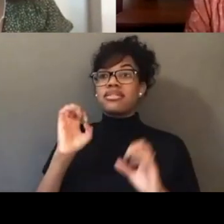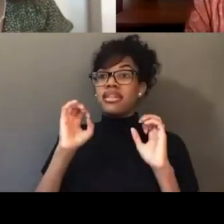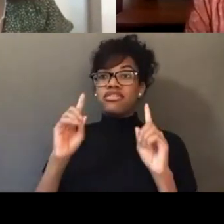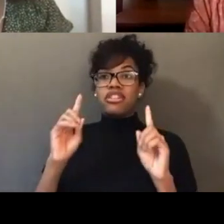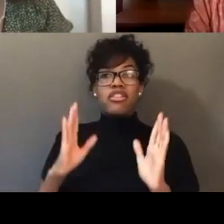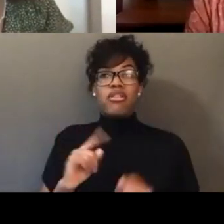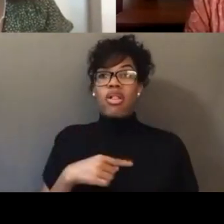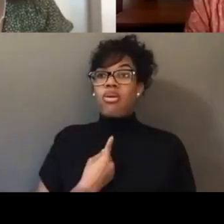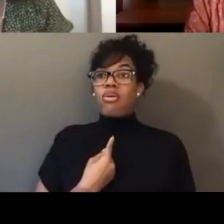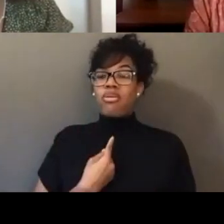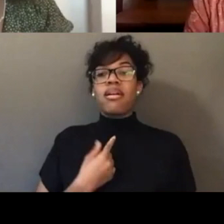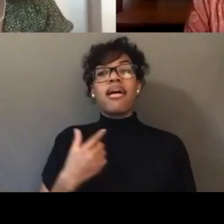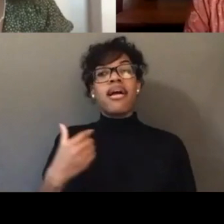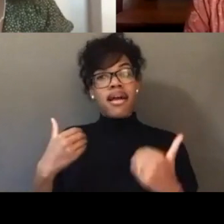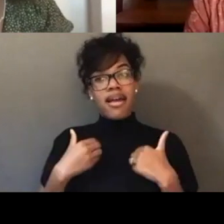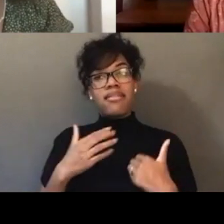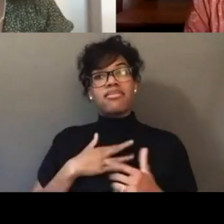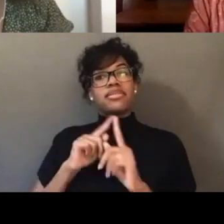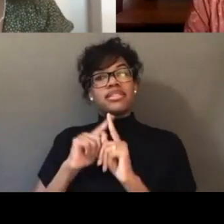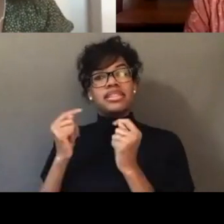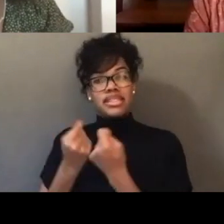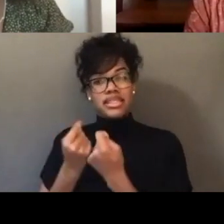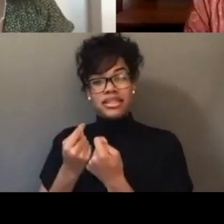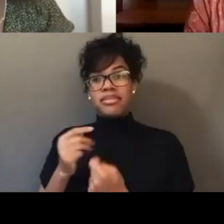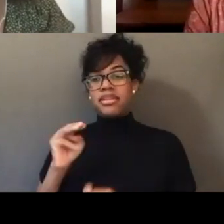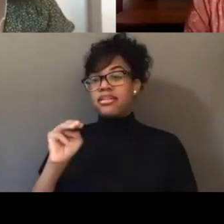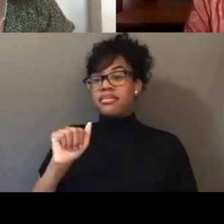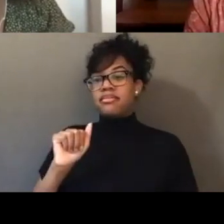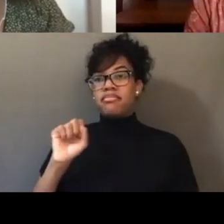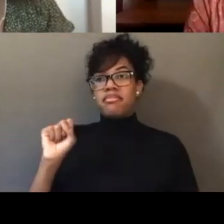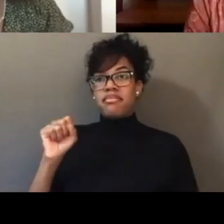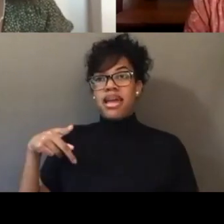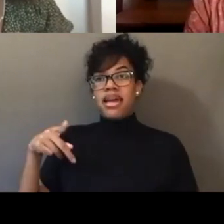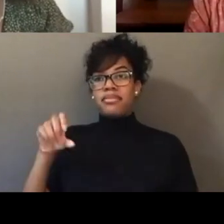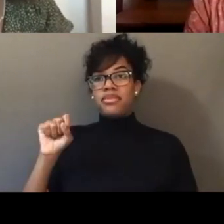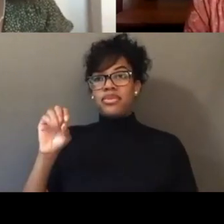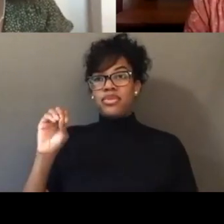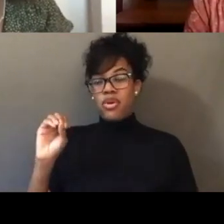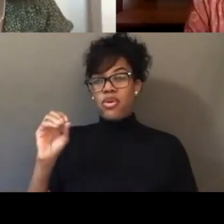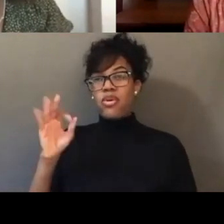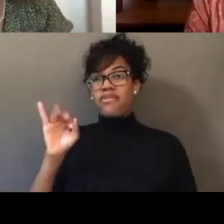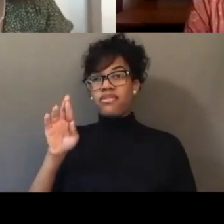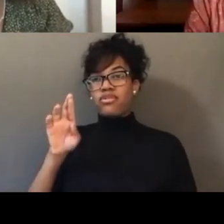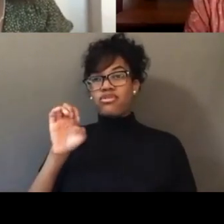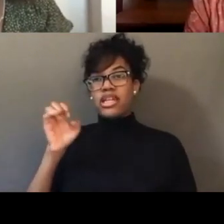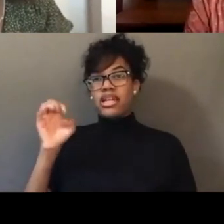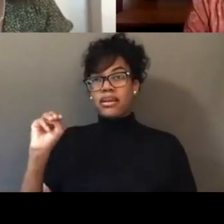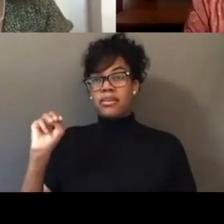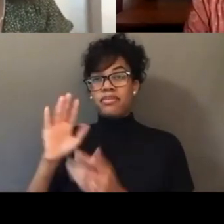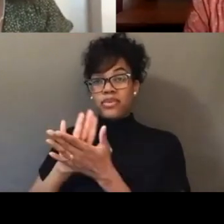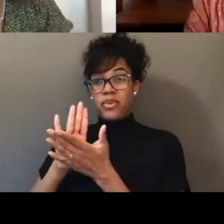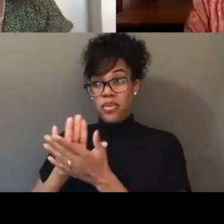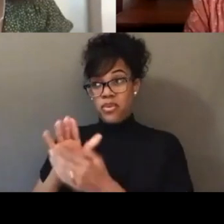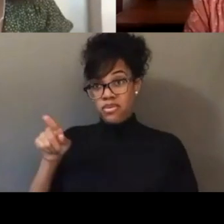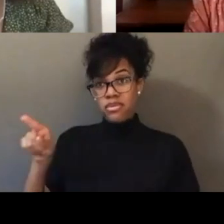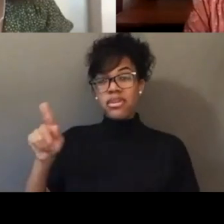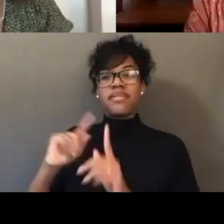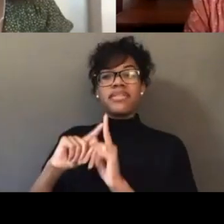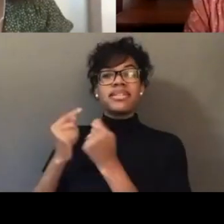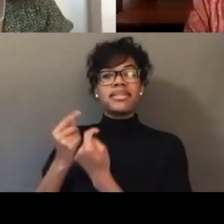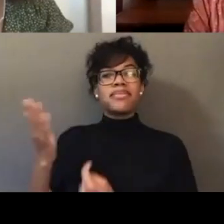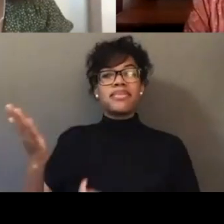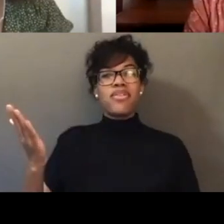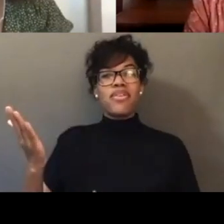MAPSO crew, the MAPSO Freedom School, but especially as a result of this tumultuous and just tension-filled